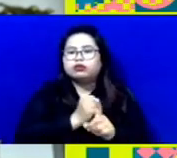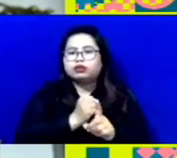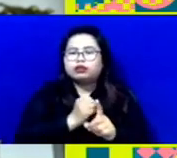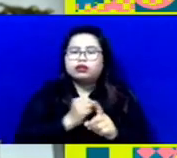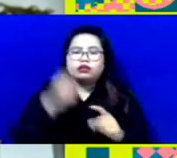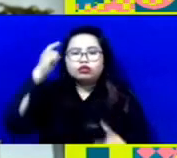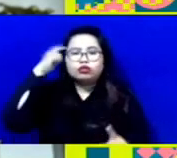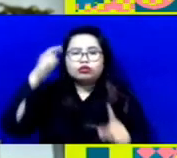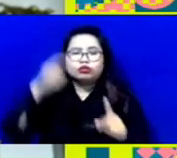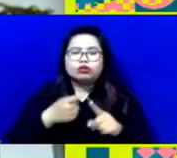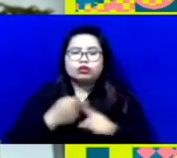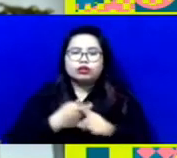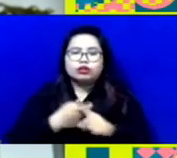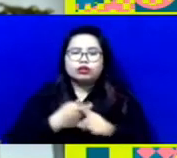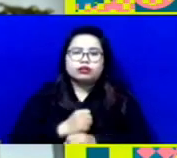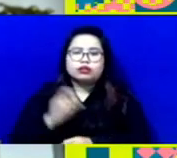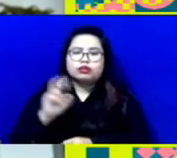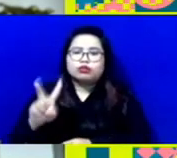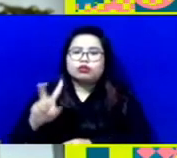economic recovery.